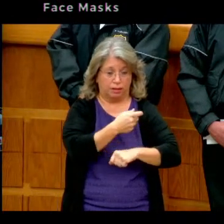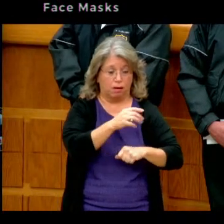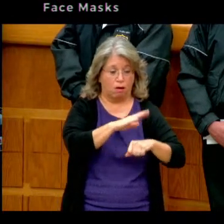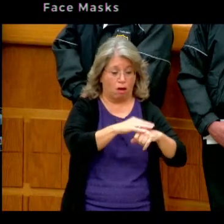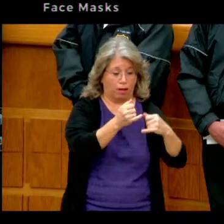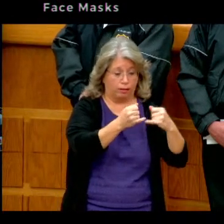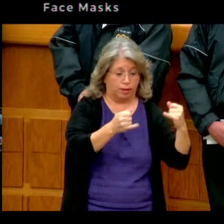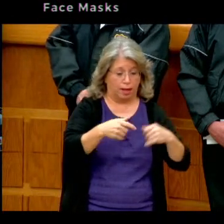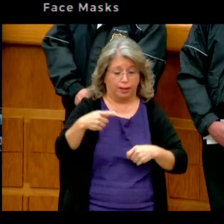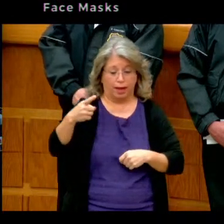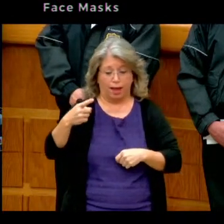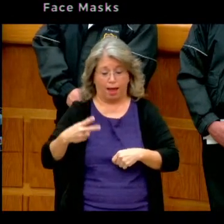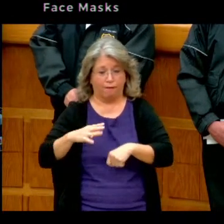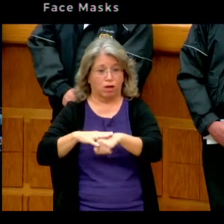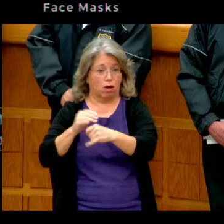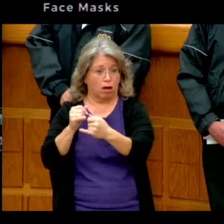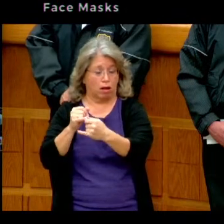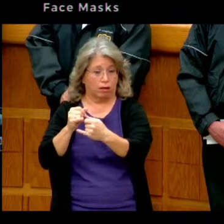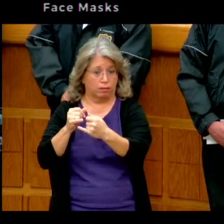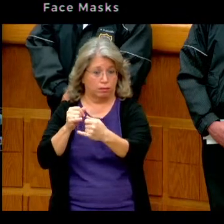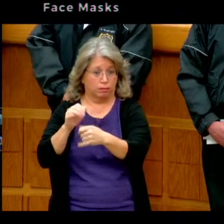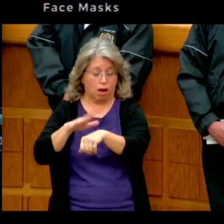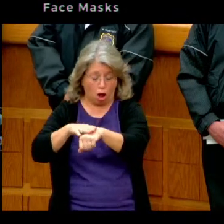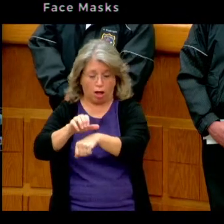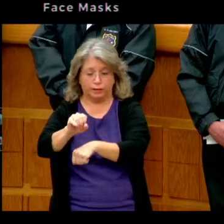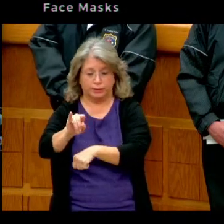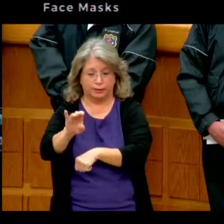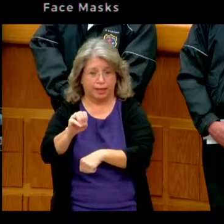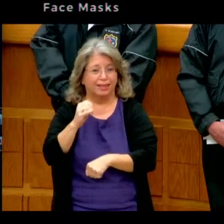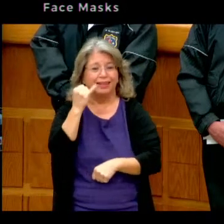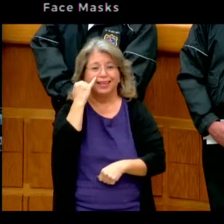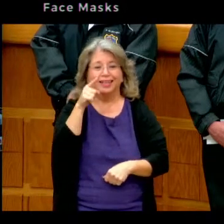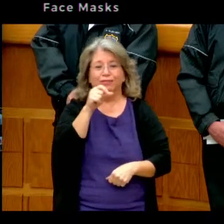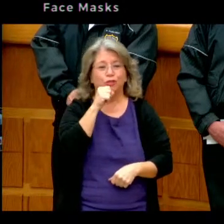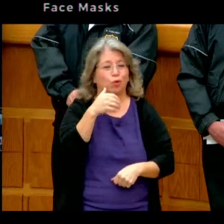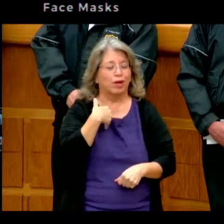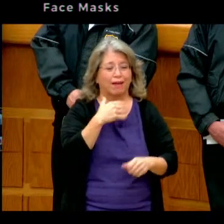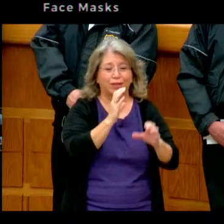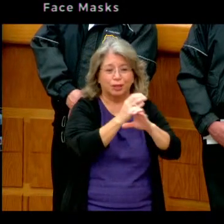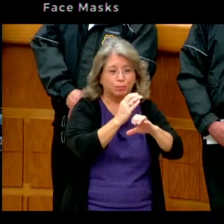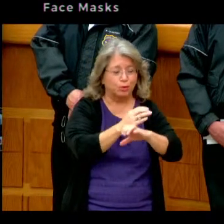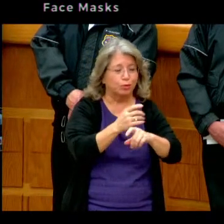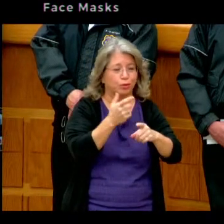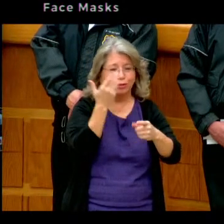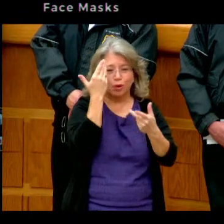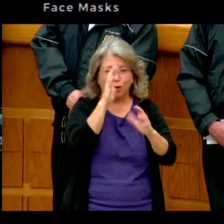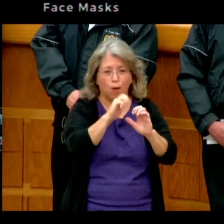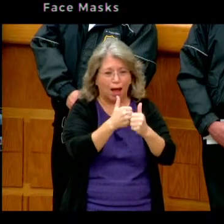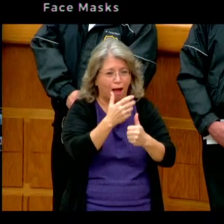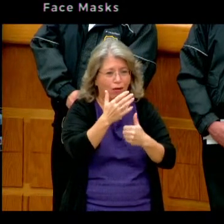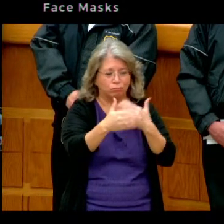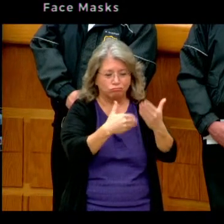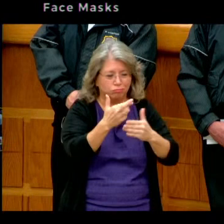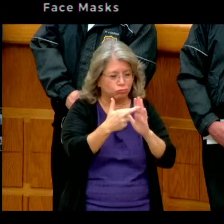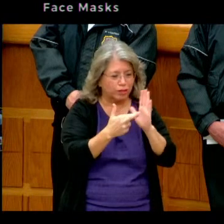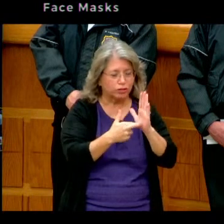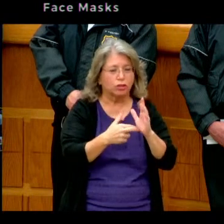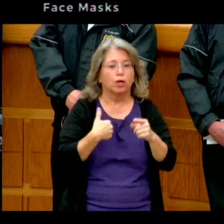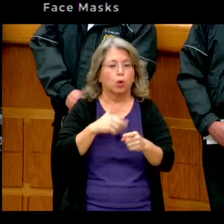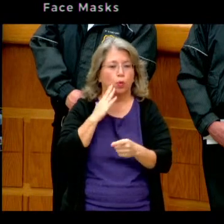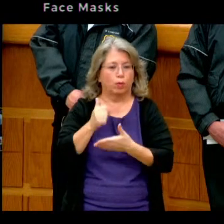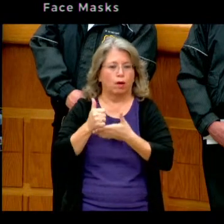those individuals that don't have computers, that don't know how to do all of that on the system. We're going to help them right there at the